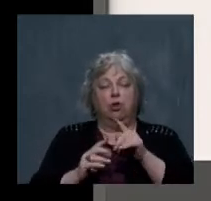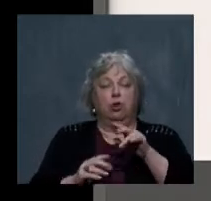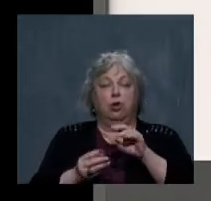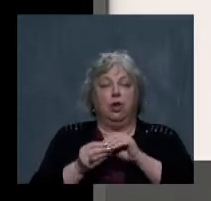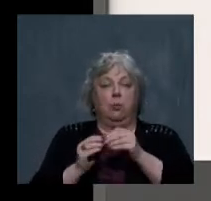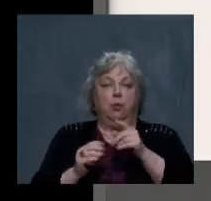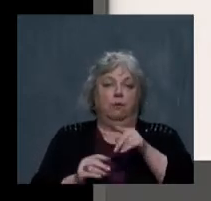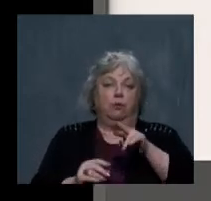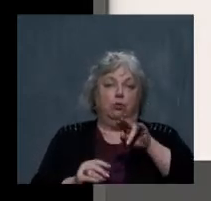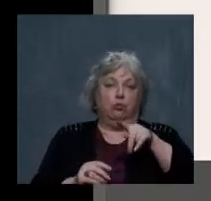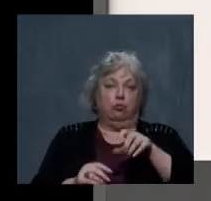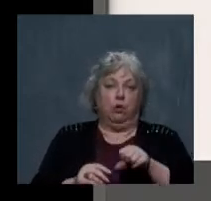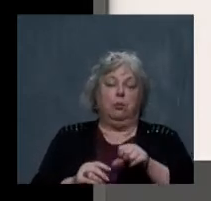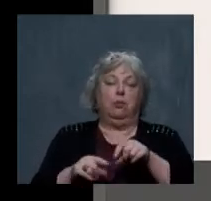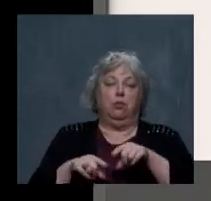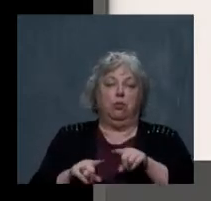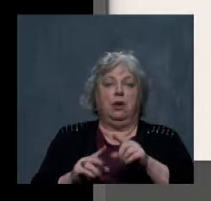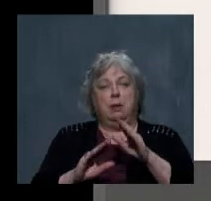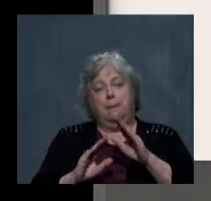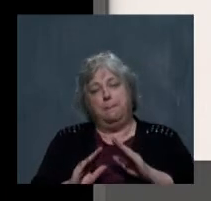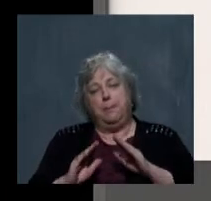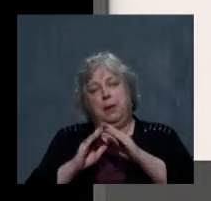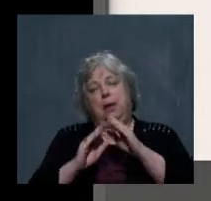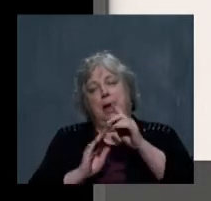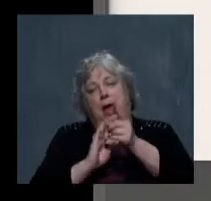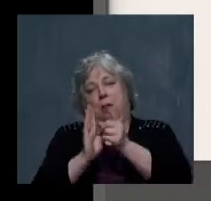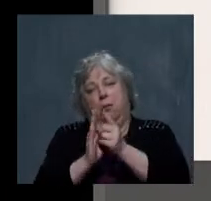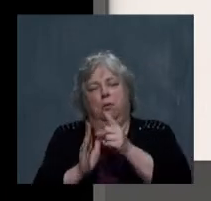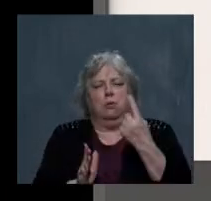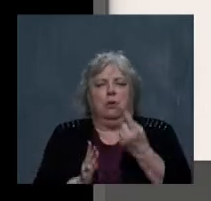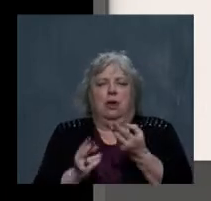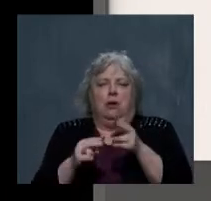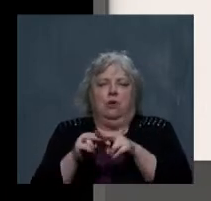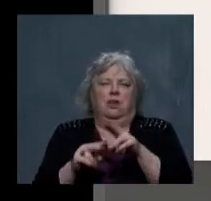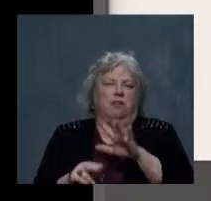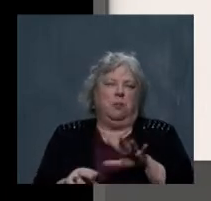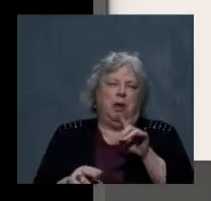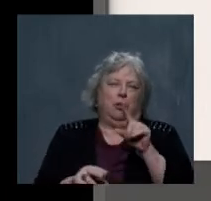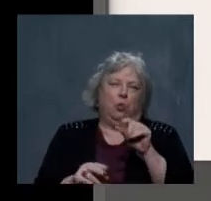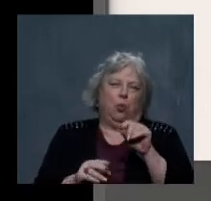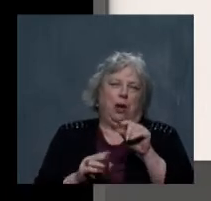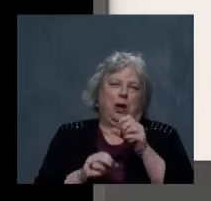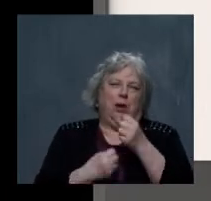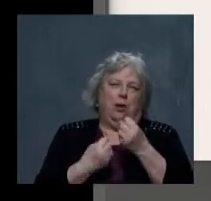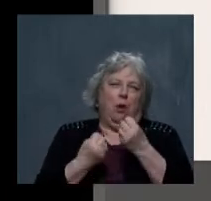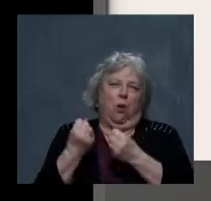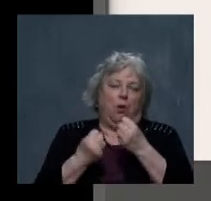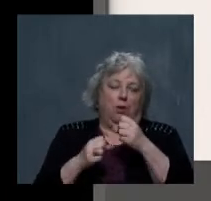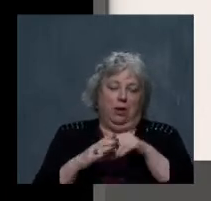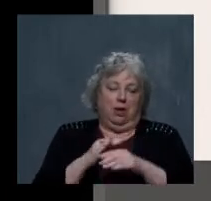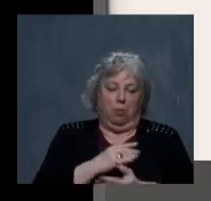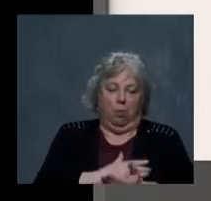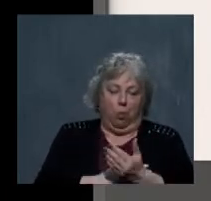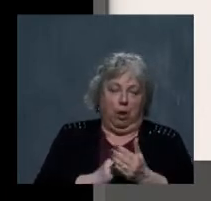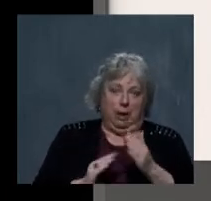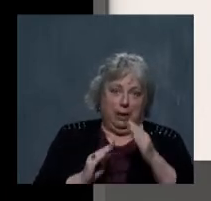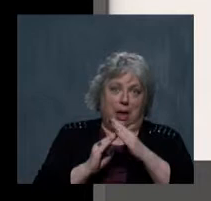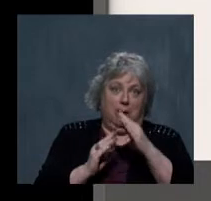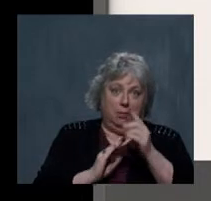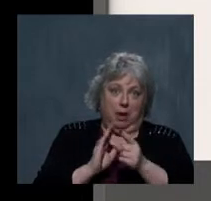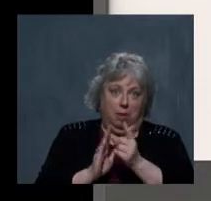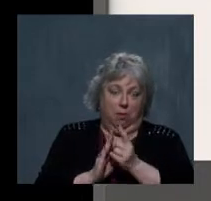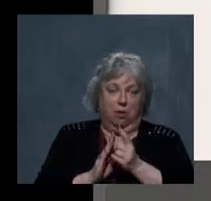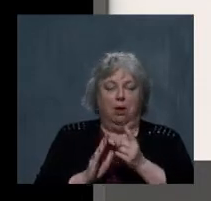compare those two, it was only an increase of about 20 cars in the AM peak hour,